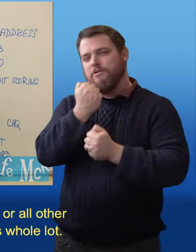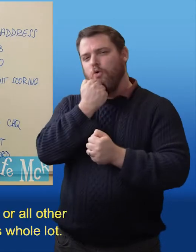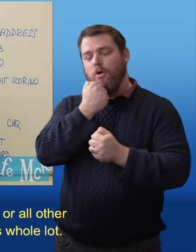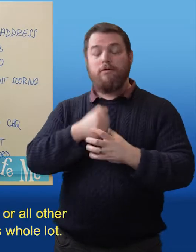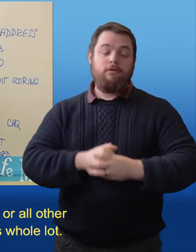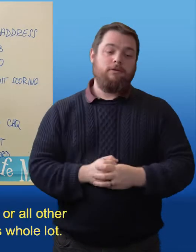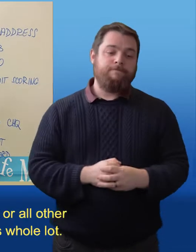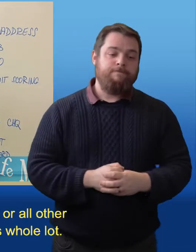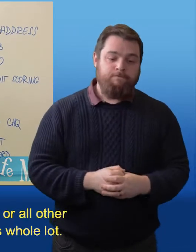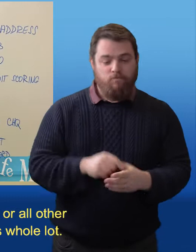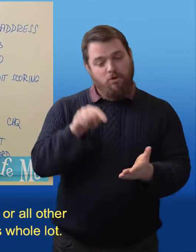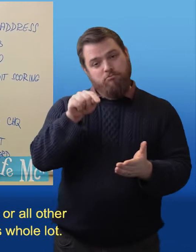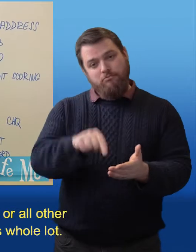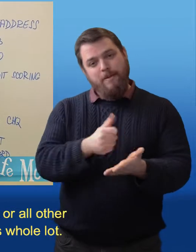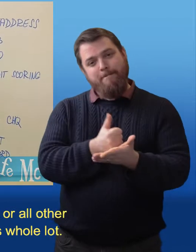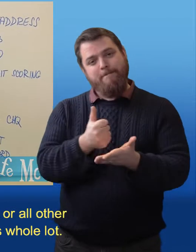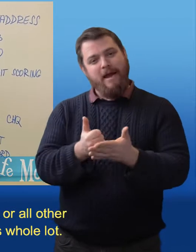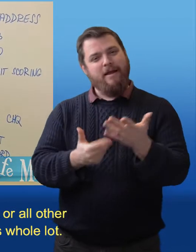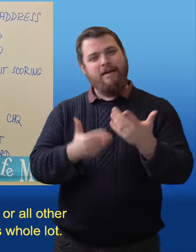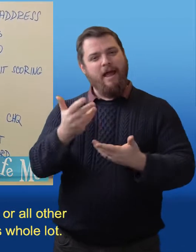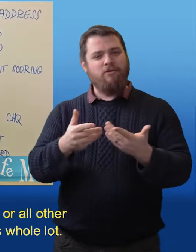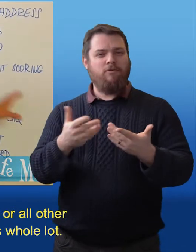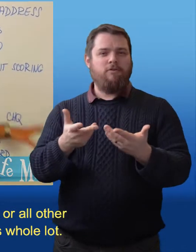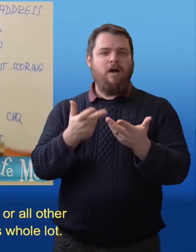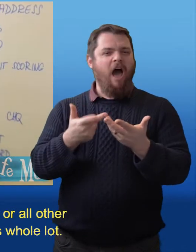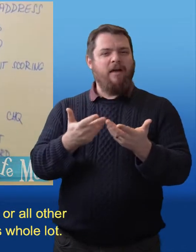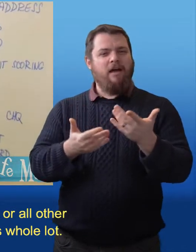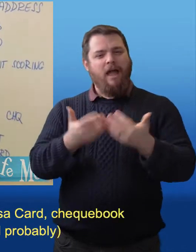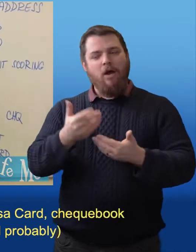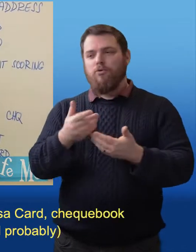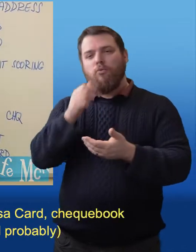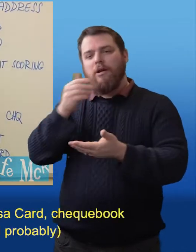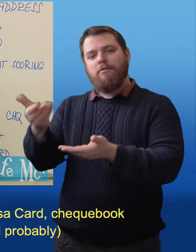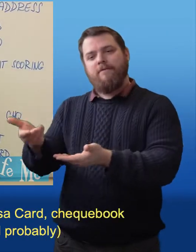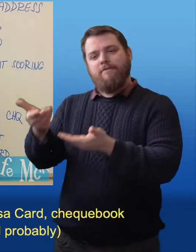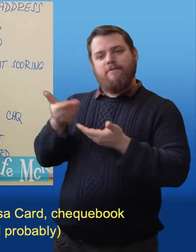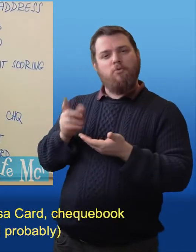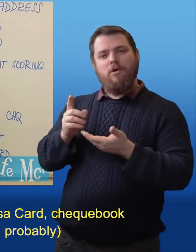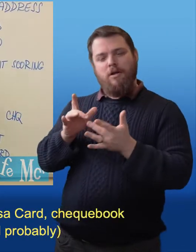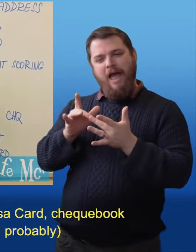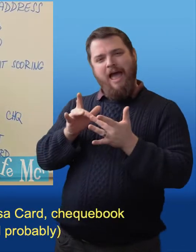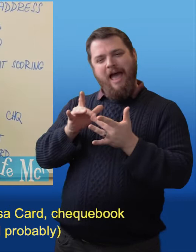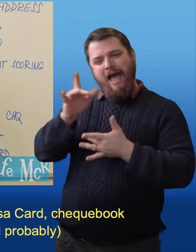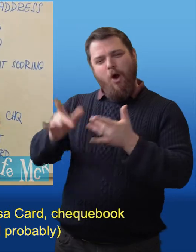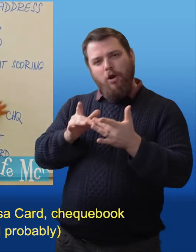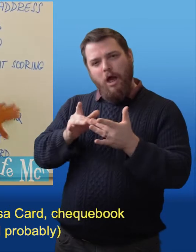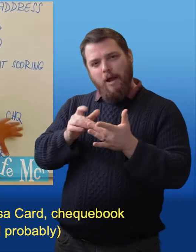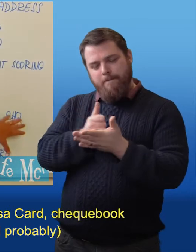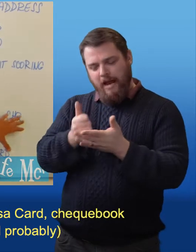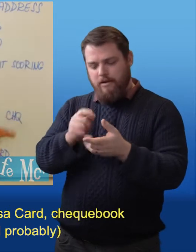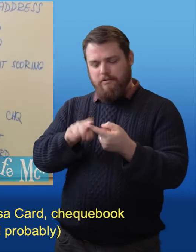With the basic account or all other accounts, you'll get this whole lot. That means online banking, Visa